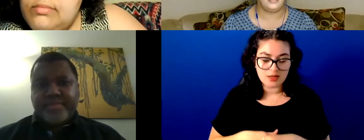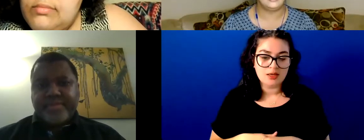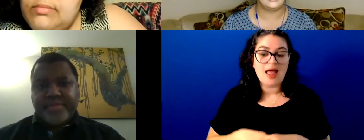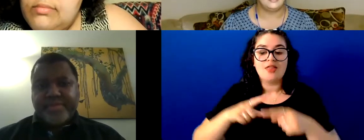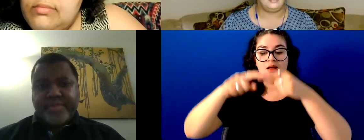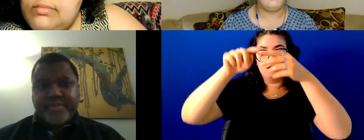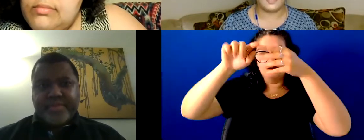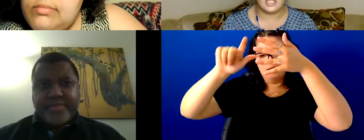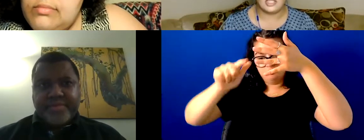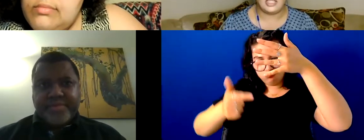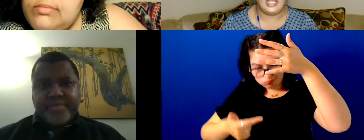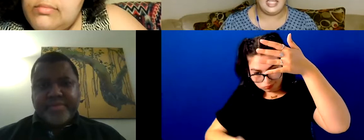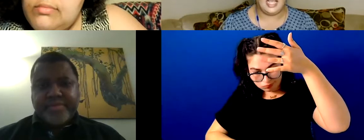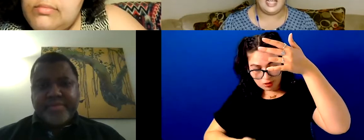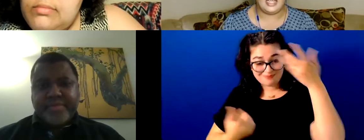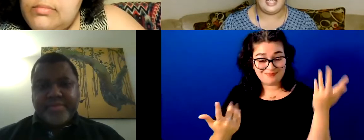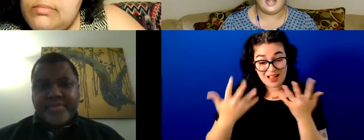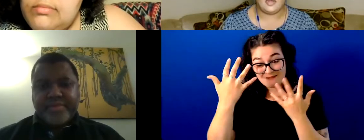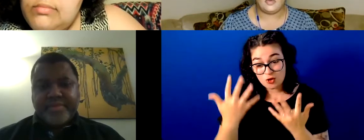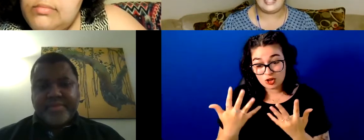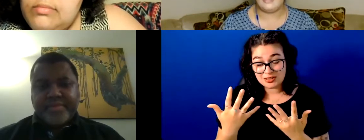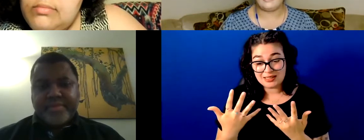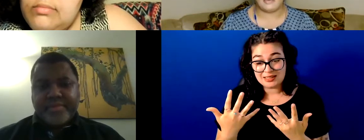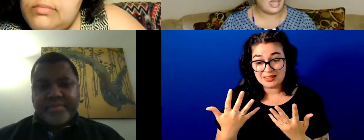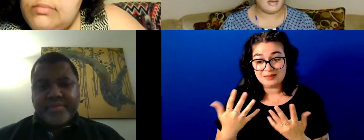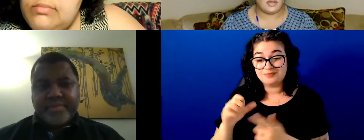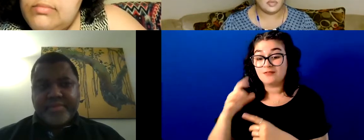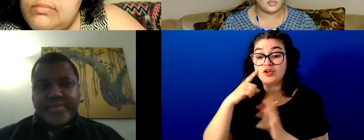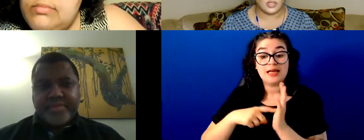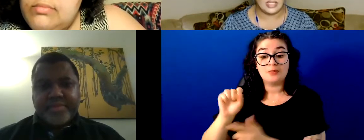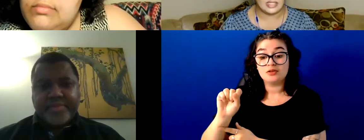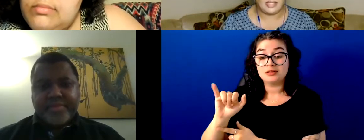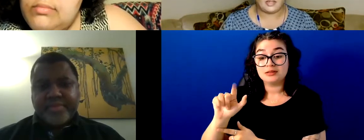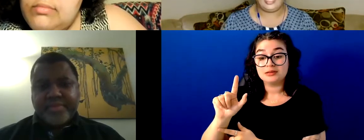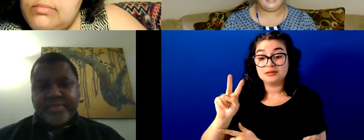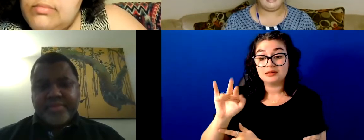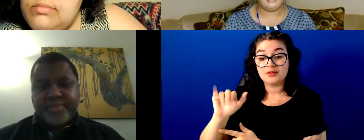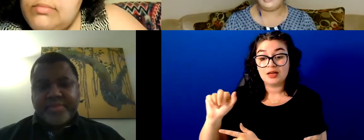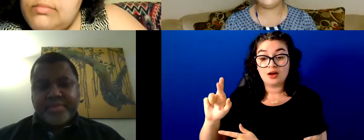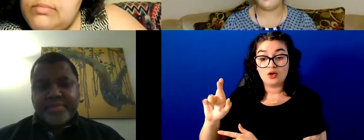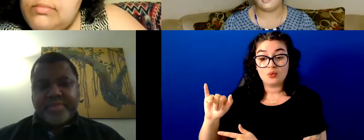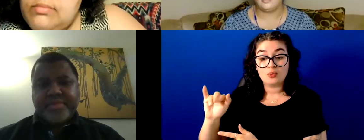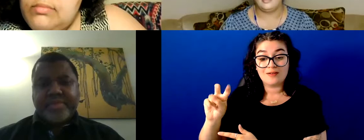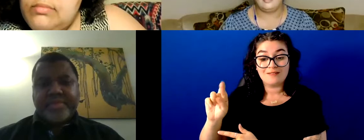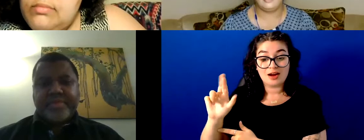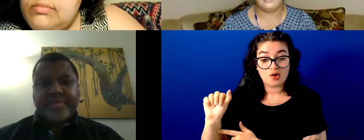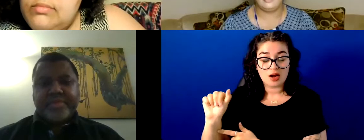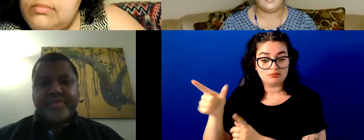And unfortunately, like Sylvia Rivera, who was literally the leader for